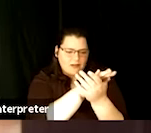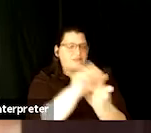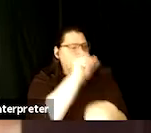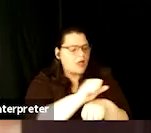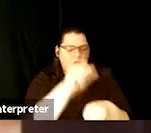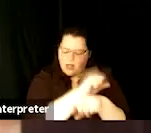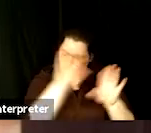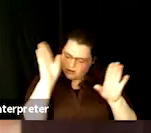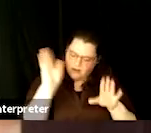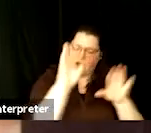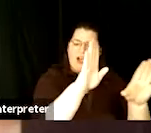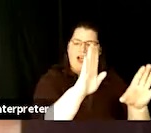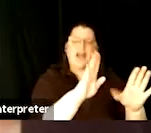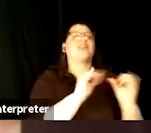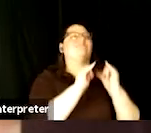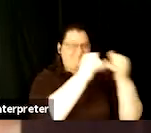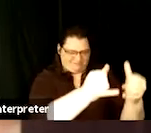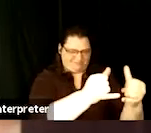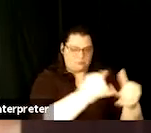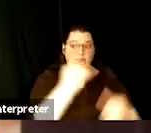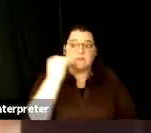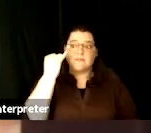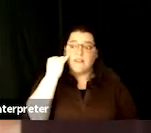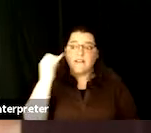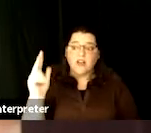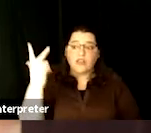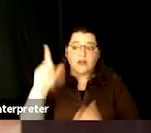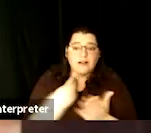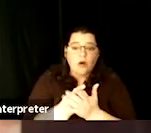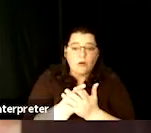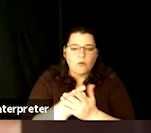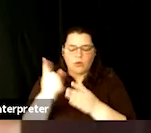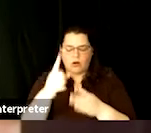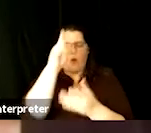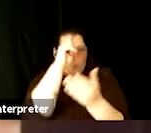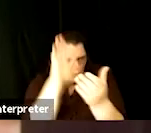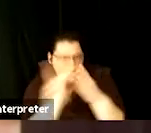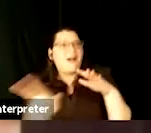have come after the third hour, let them with gratitude join this feast.